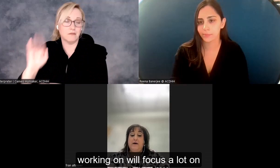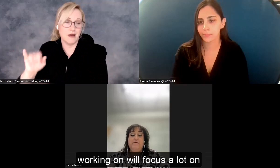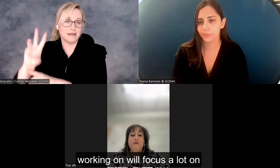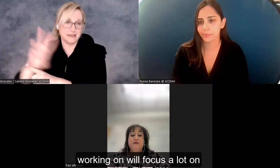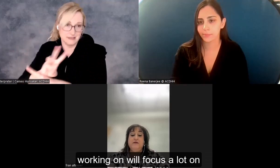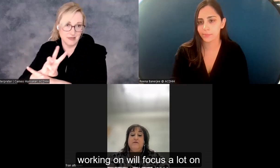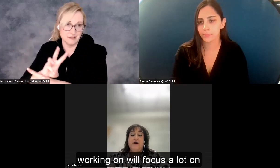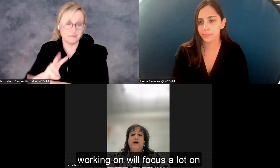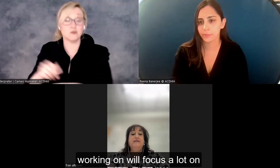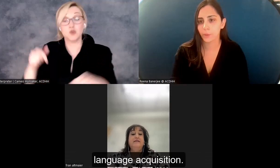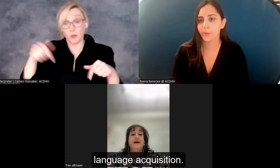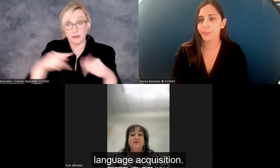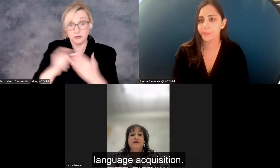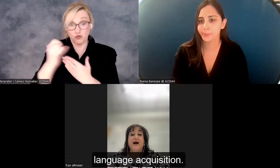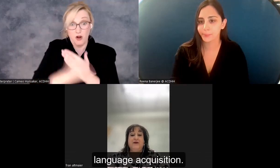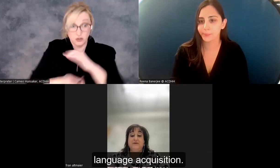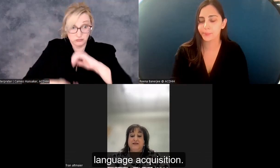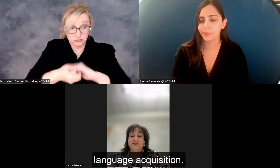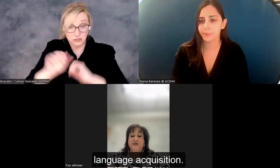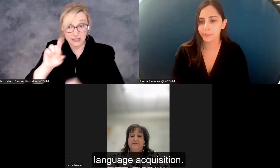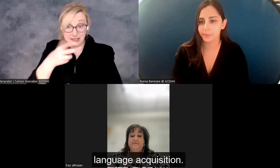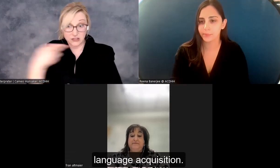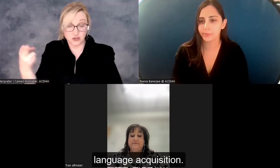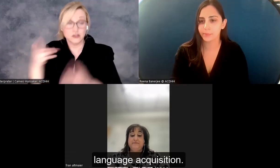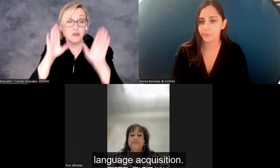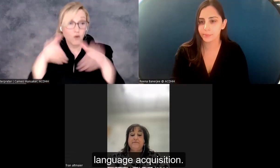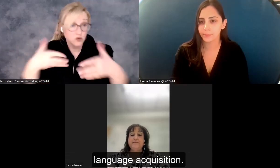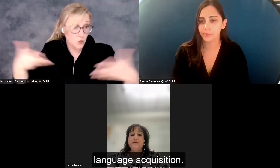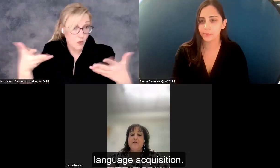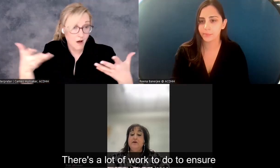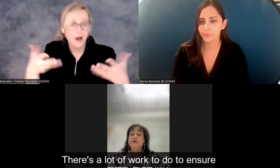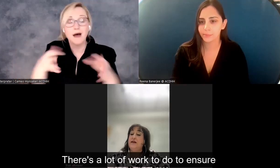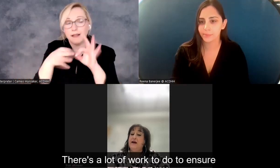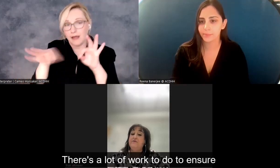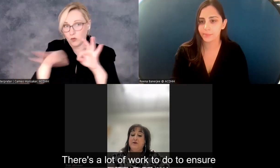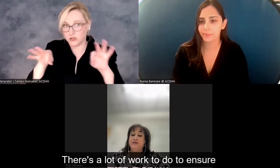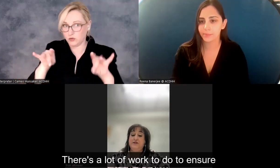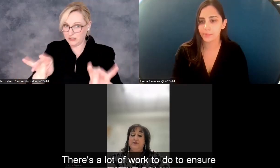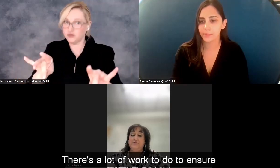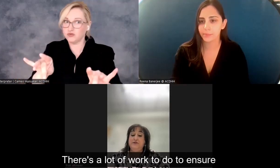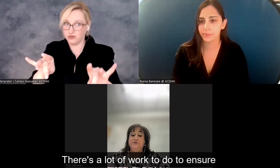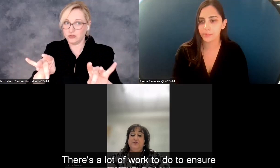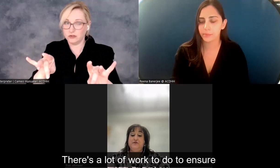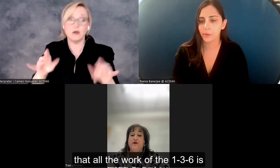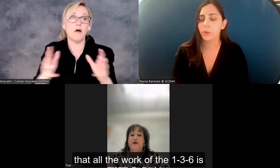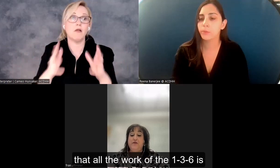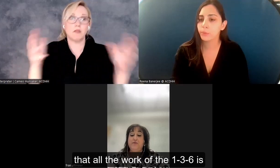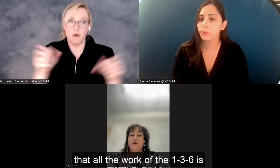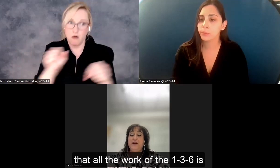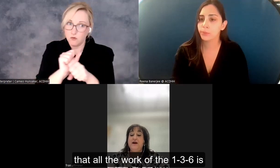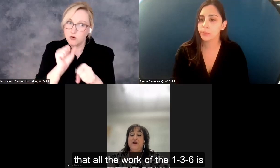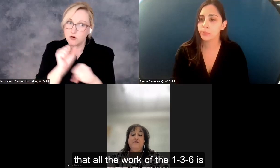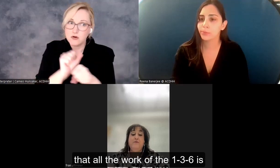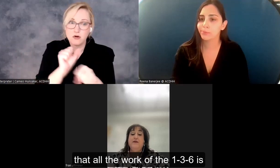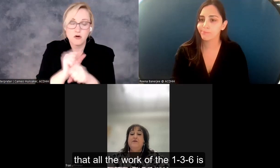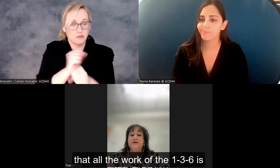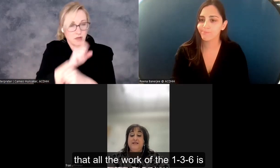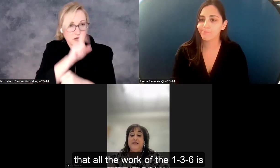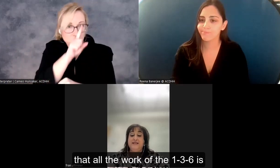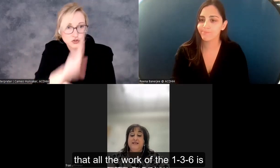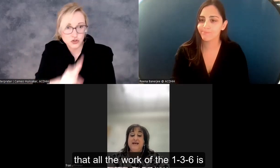will focus a lot on language acquisition. There's a lot of work to do to ensure that all the work of